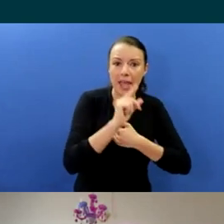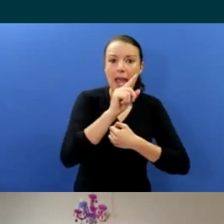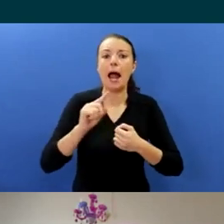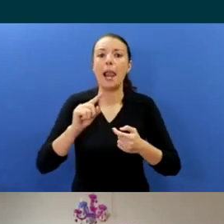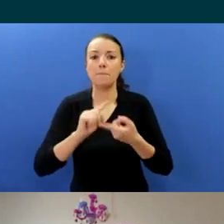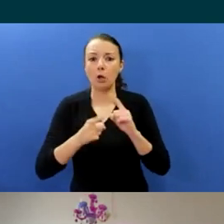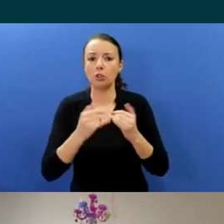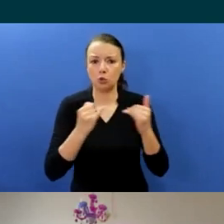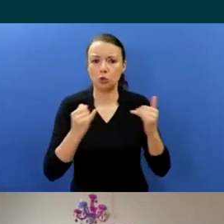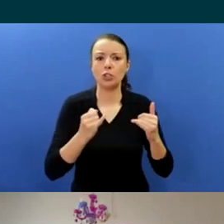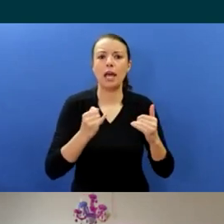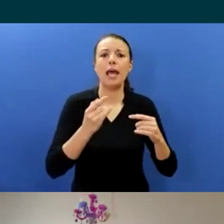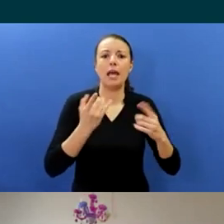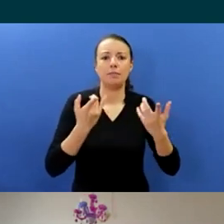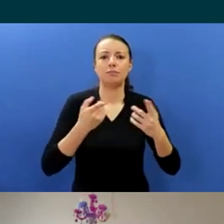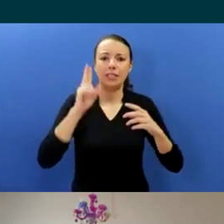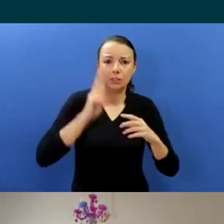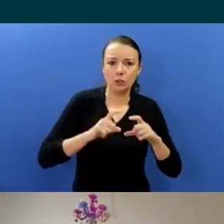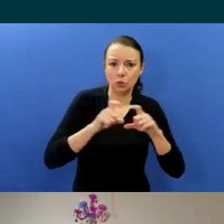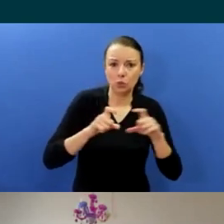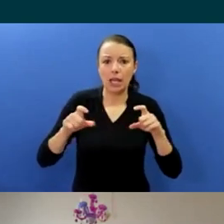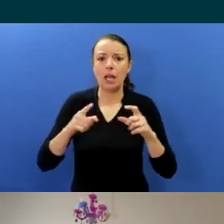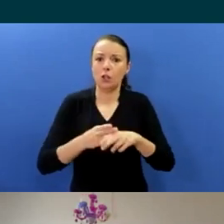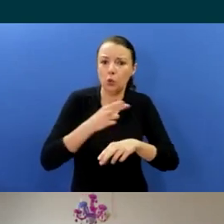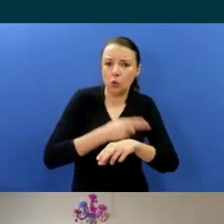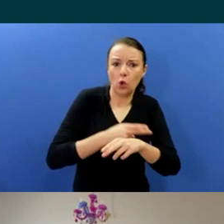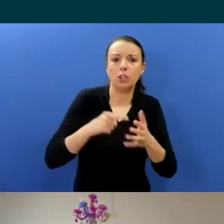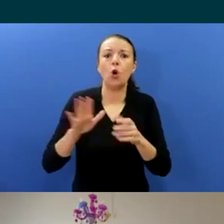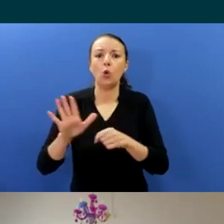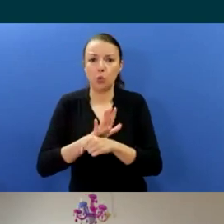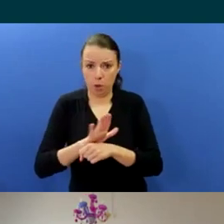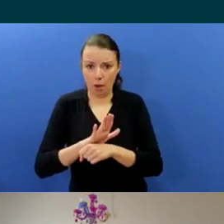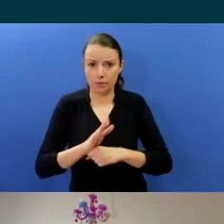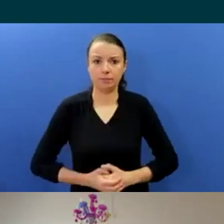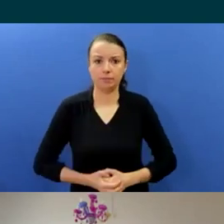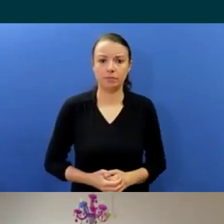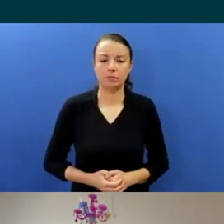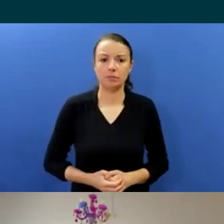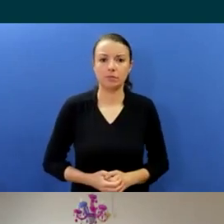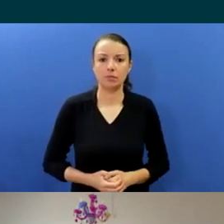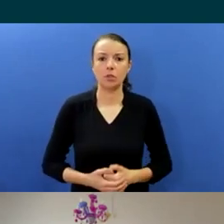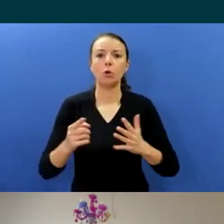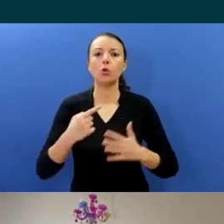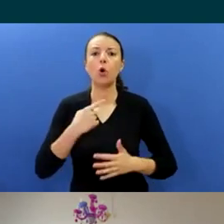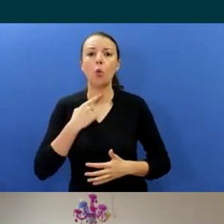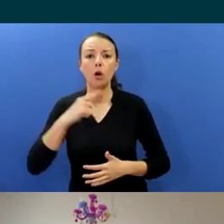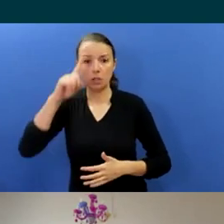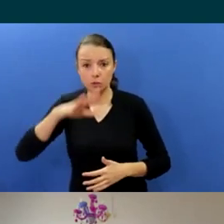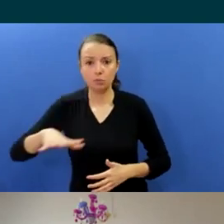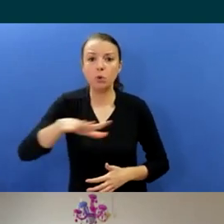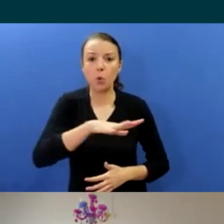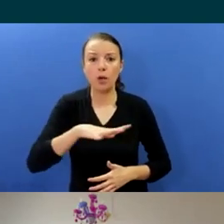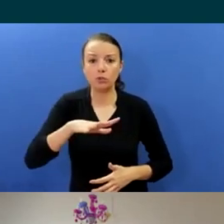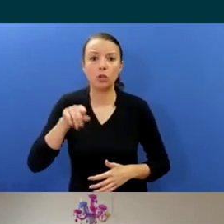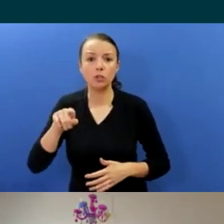citizen votes on multiple subjects. And the aim is to inform the authorities on citizen ideas